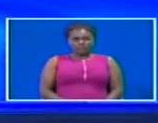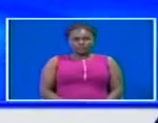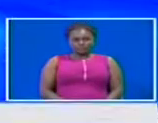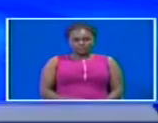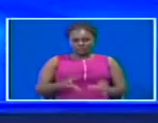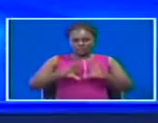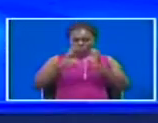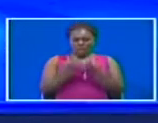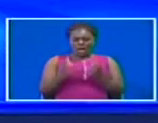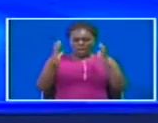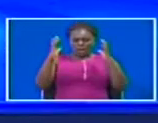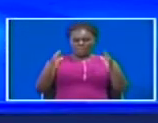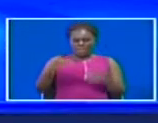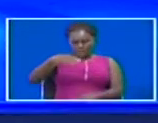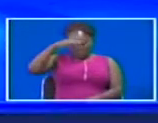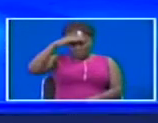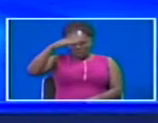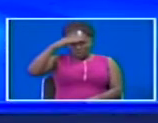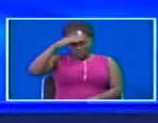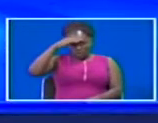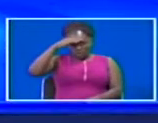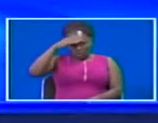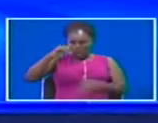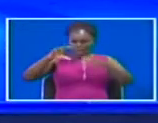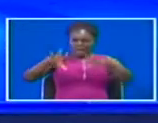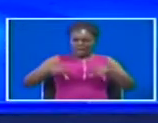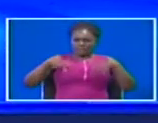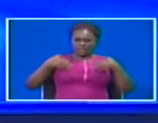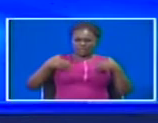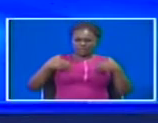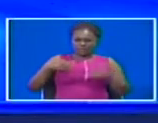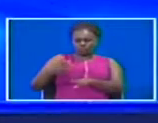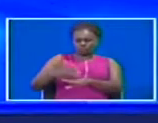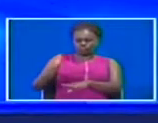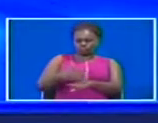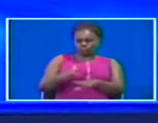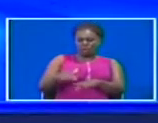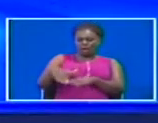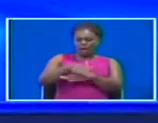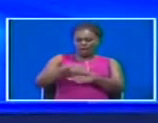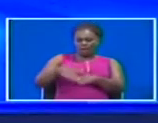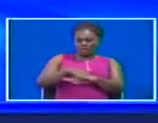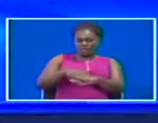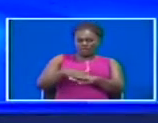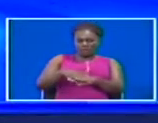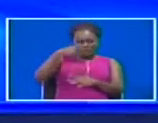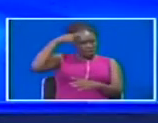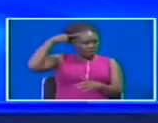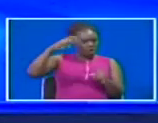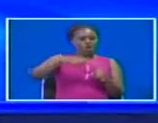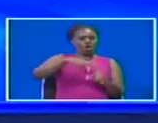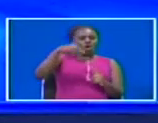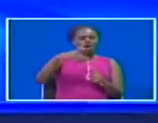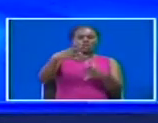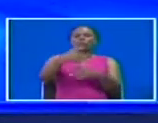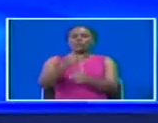And the world's largest beer maker, AB InBev, has agreed to sell its majority stake in Africa's largest Coke bottler to the Coca